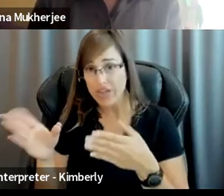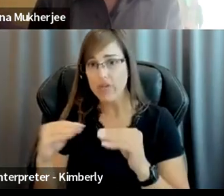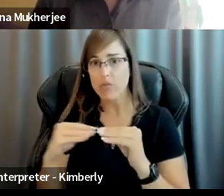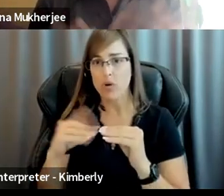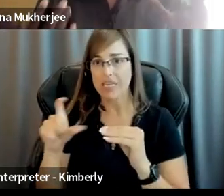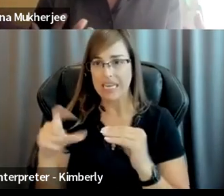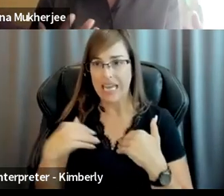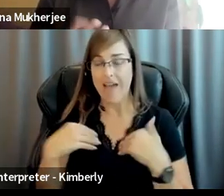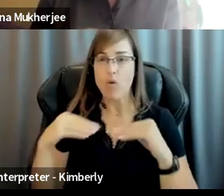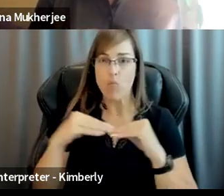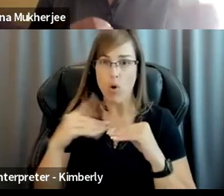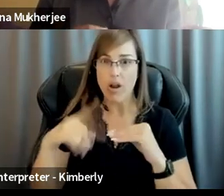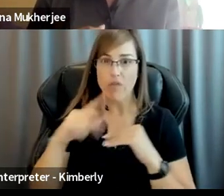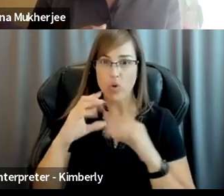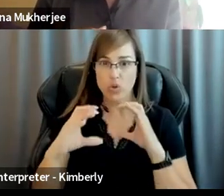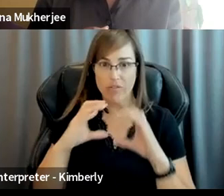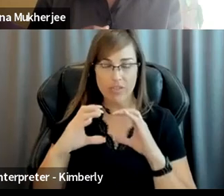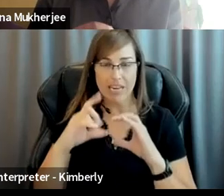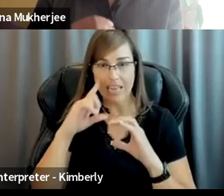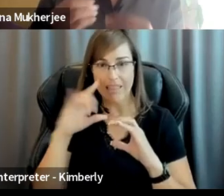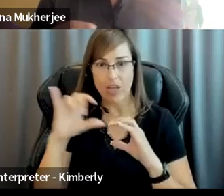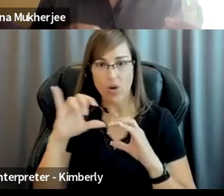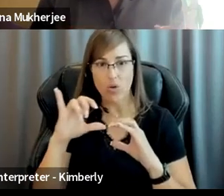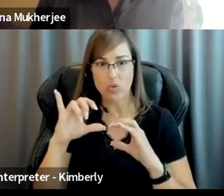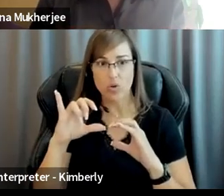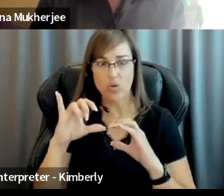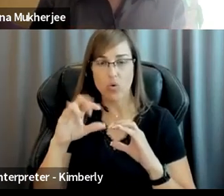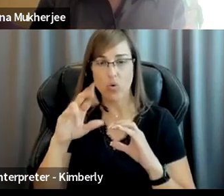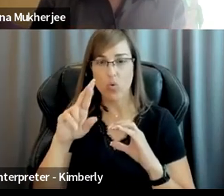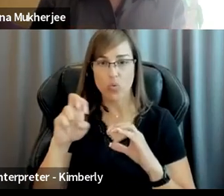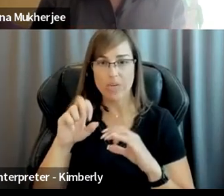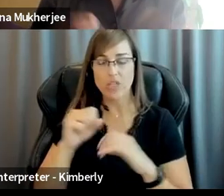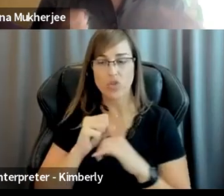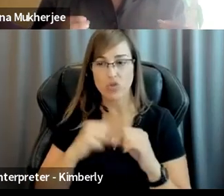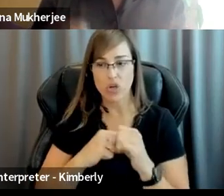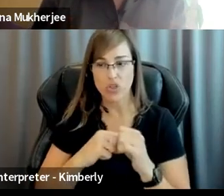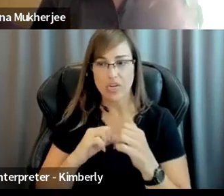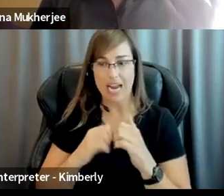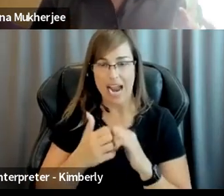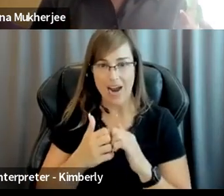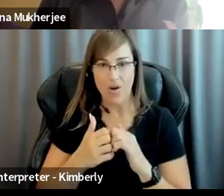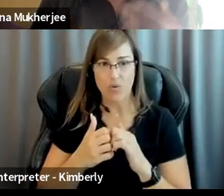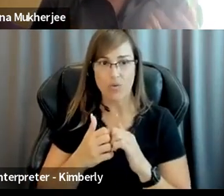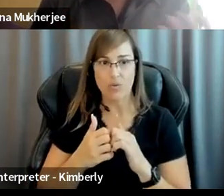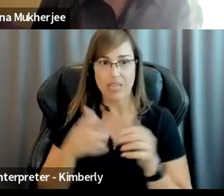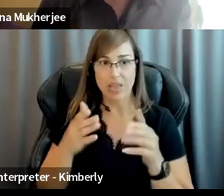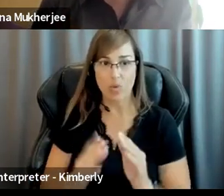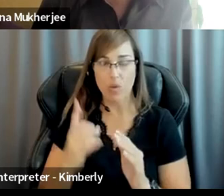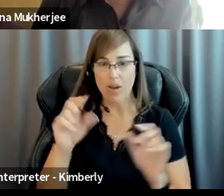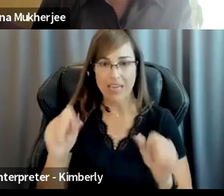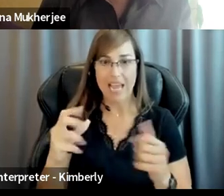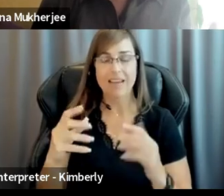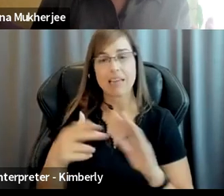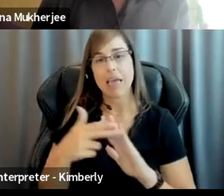to have more of those conversations. And I think also fundamentally restructure the way that, right, the way that one can even claim